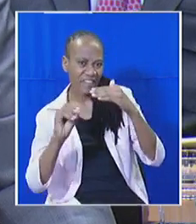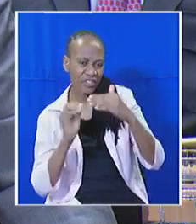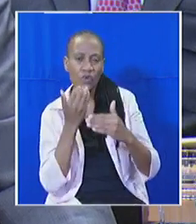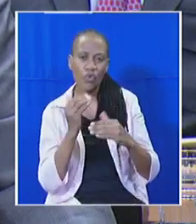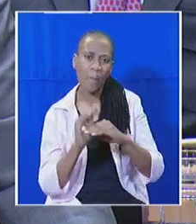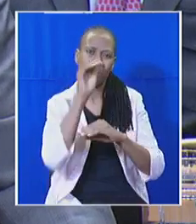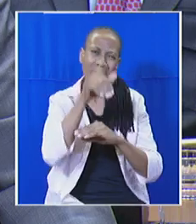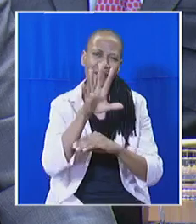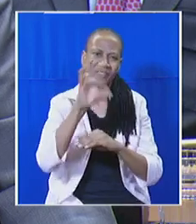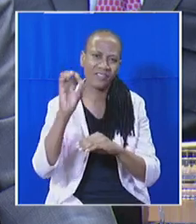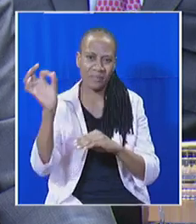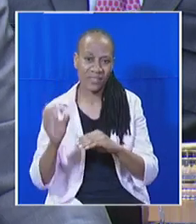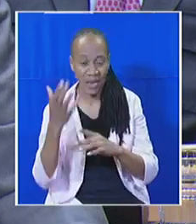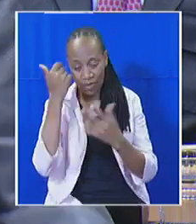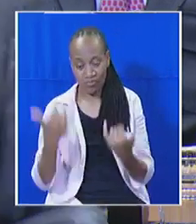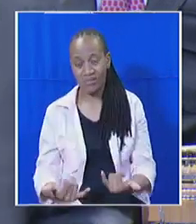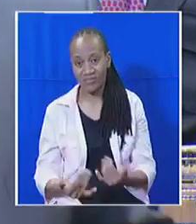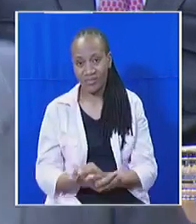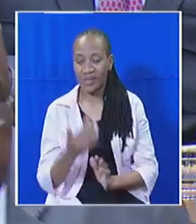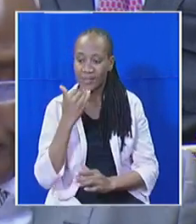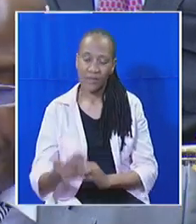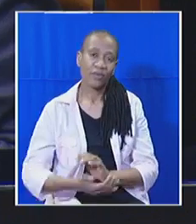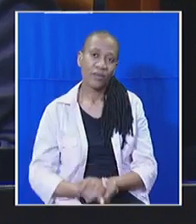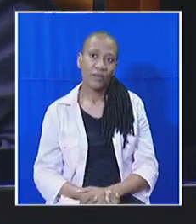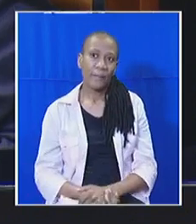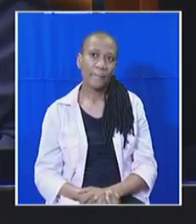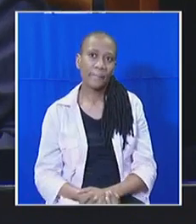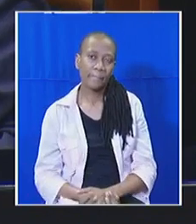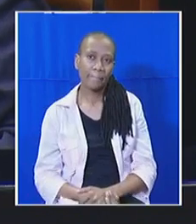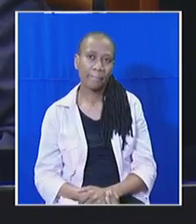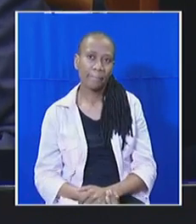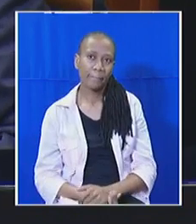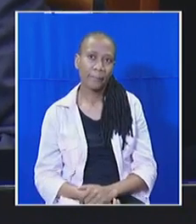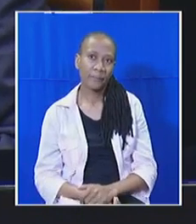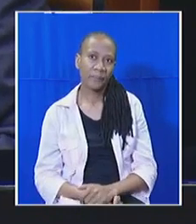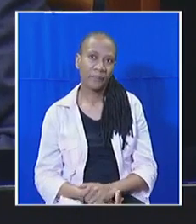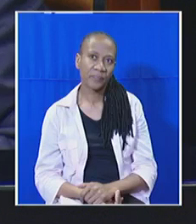you, but I don't have them off my head. Thank you very much. Thank you.